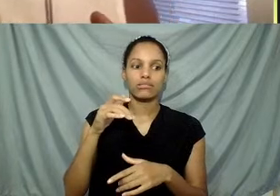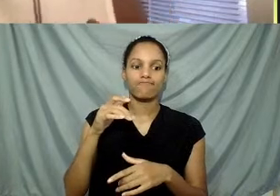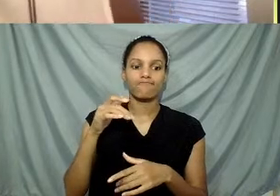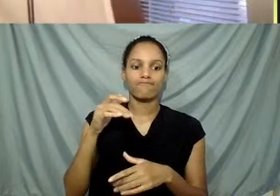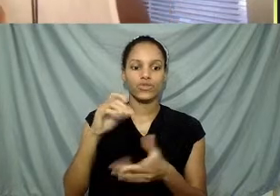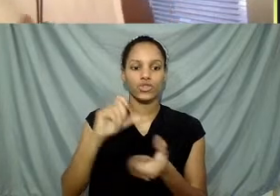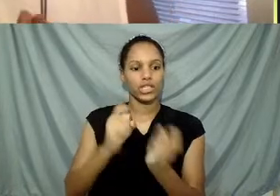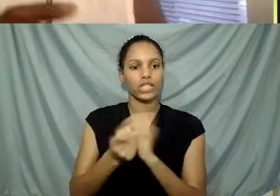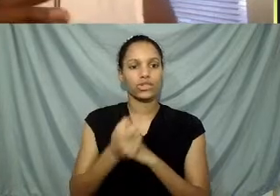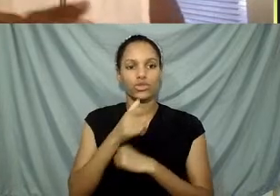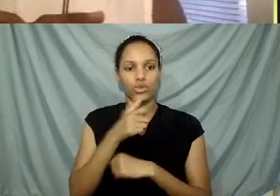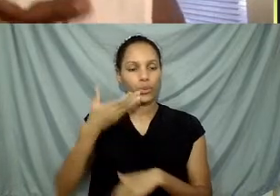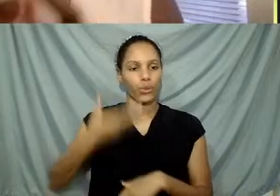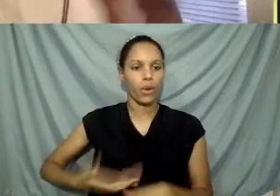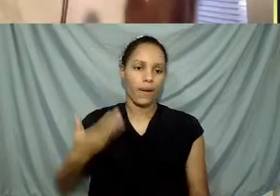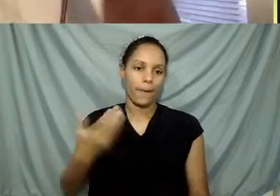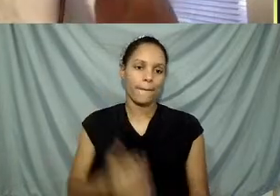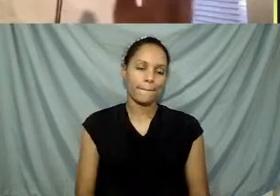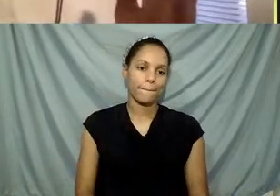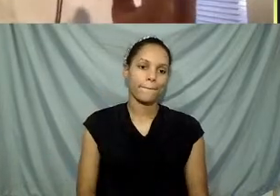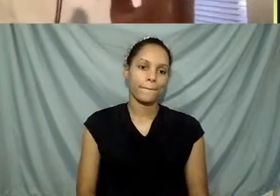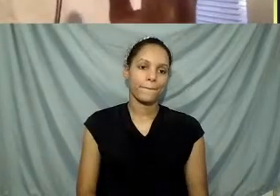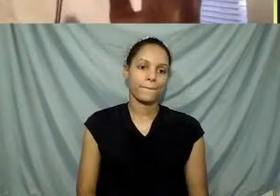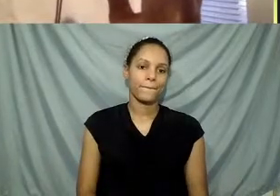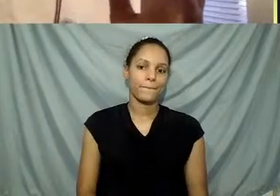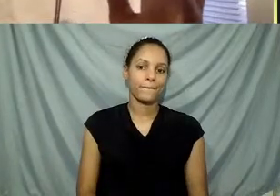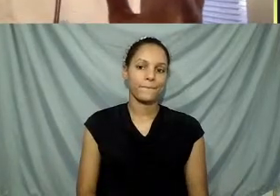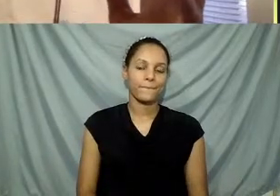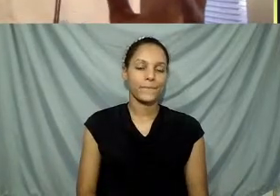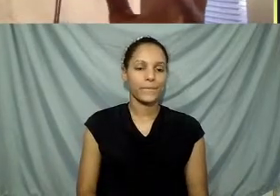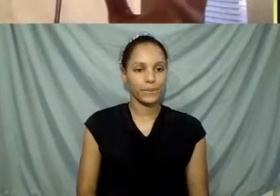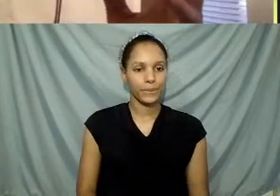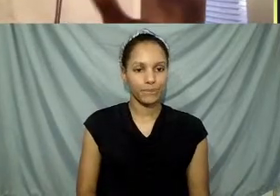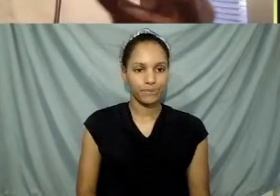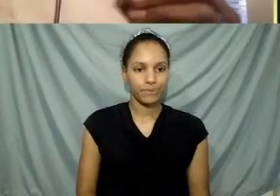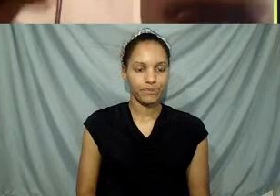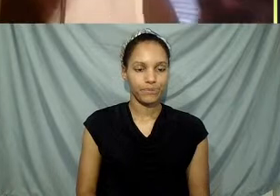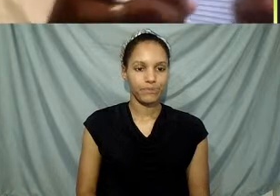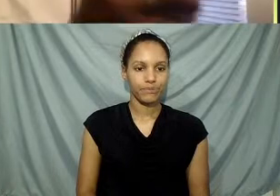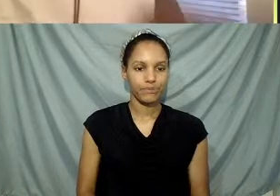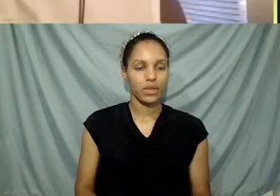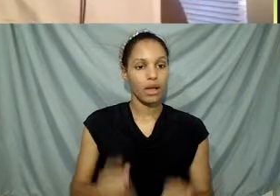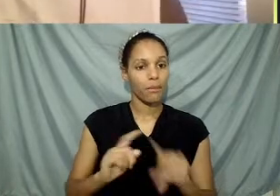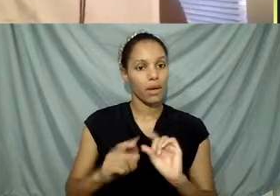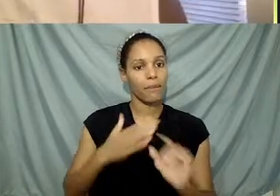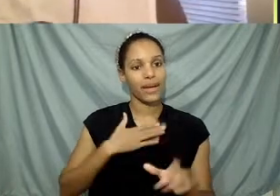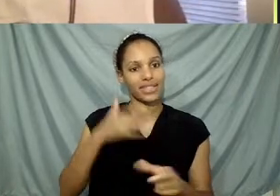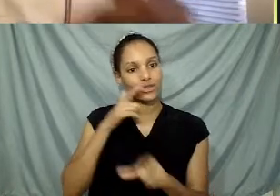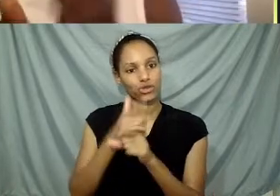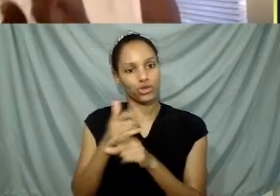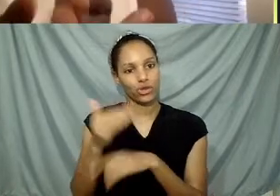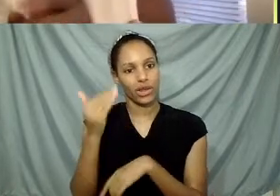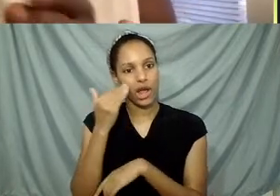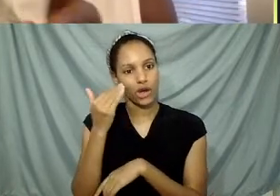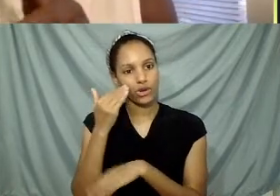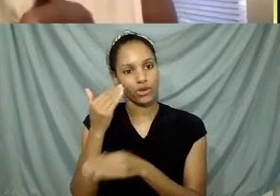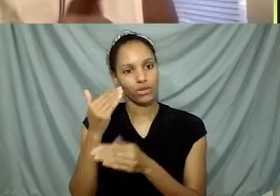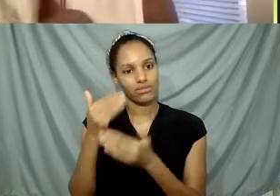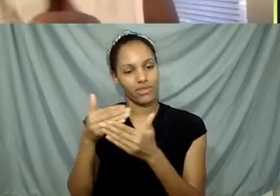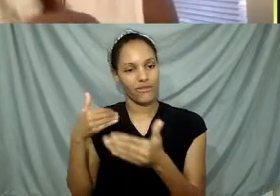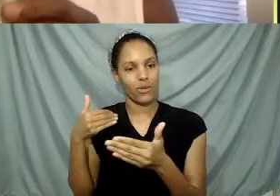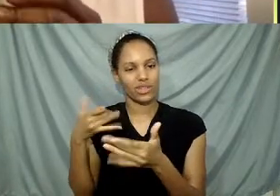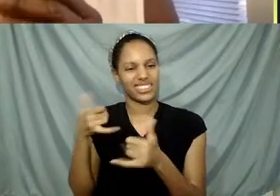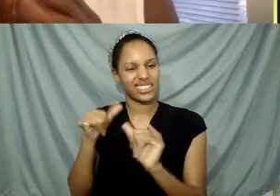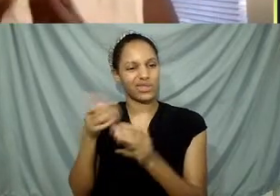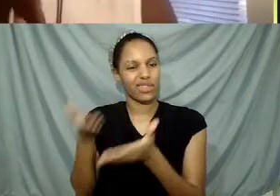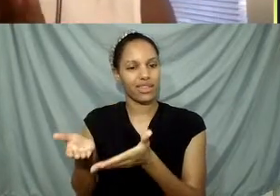so to speak, you know, because that's the way I had to manage it, is that the sister that I knew before, she's still in there,